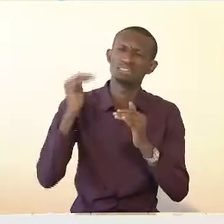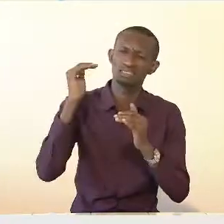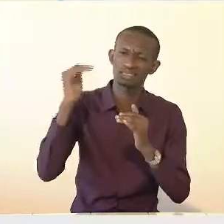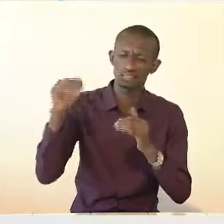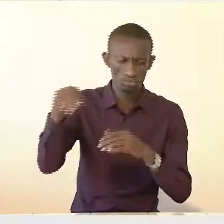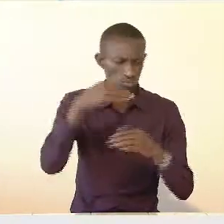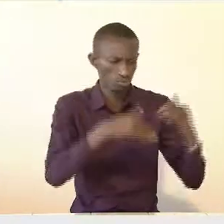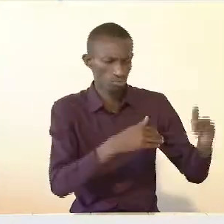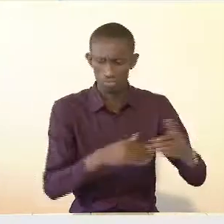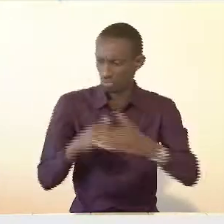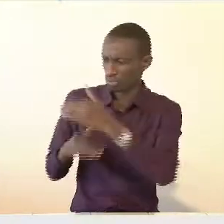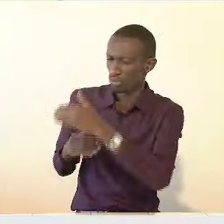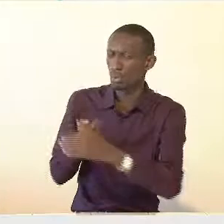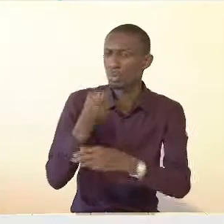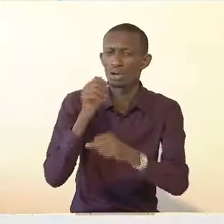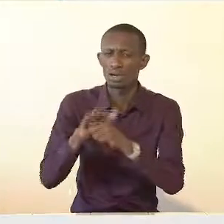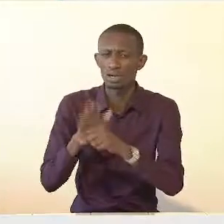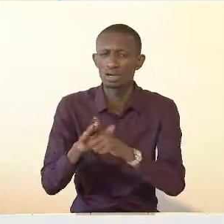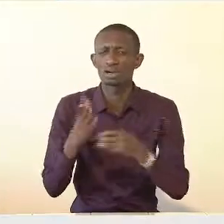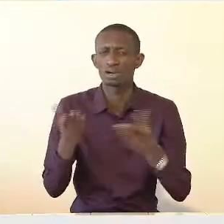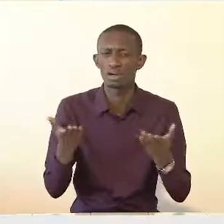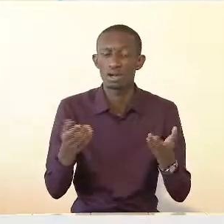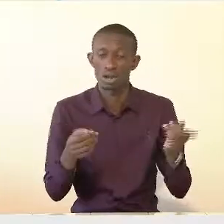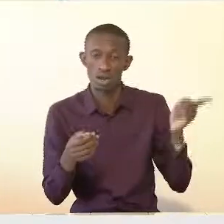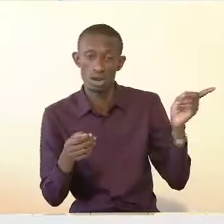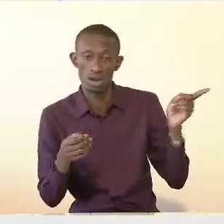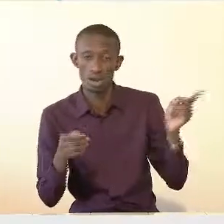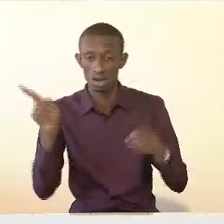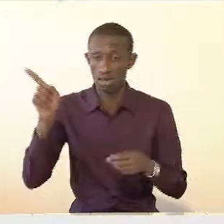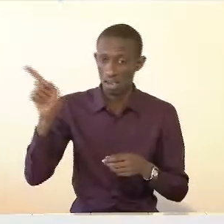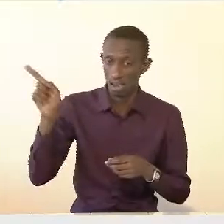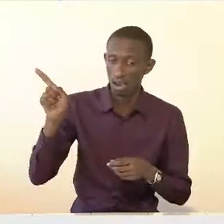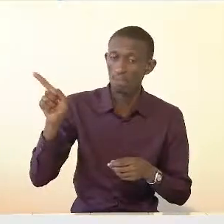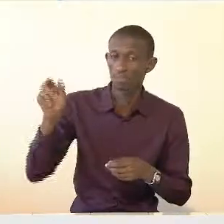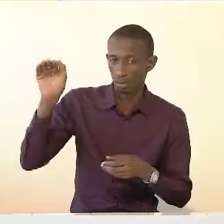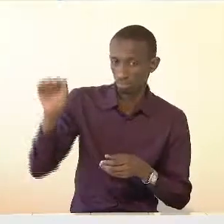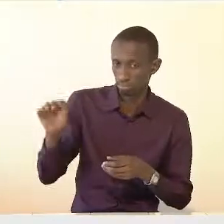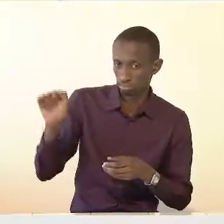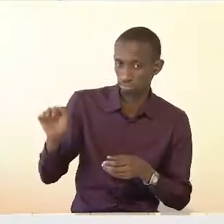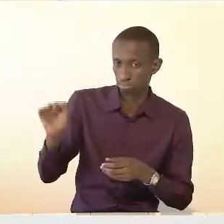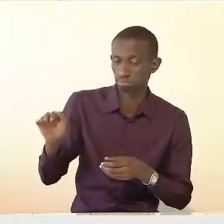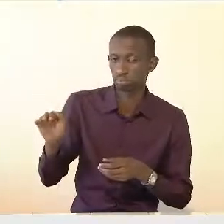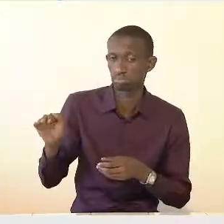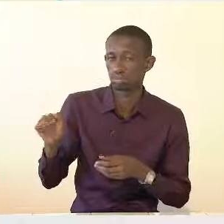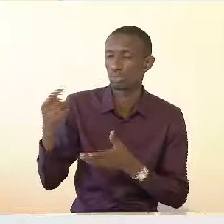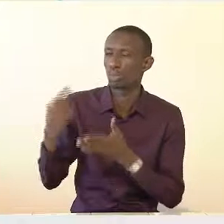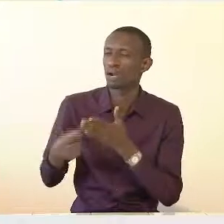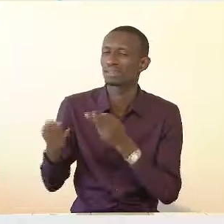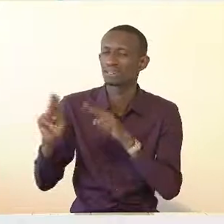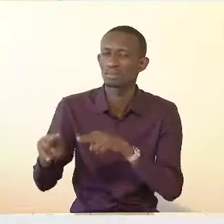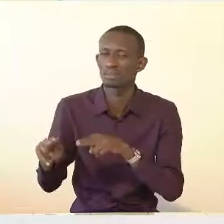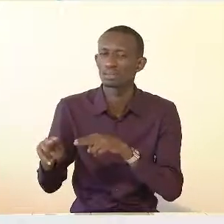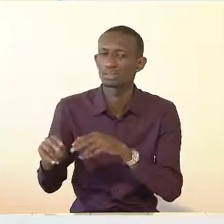This is cold bath, low environmental temperature. What happens? Brain signals it. I talked about the